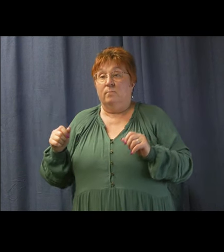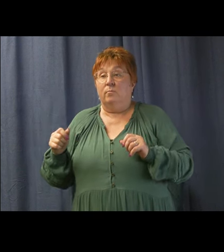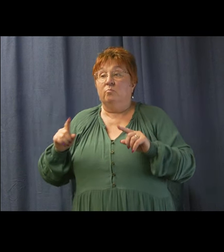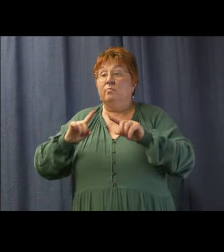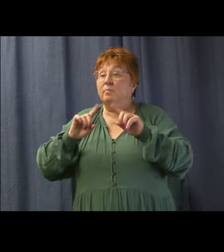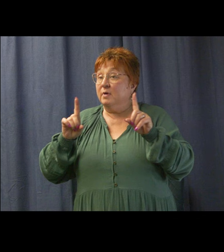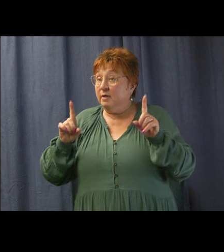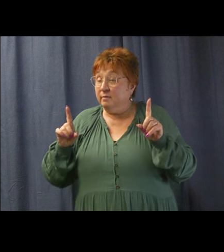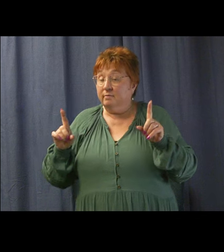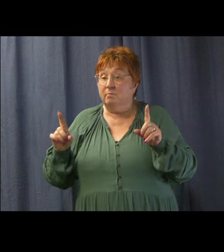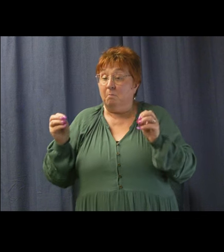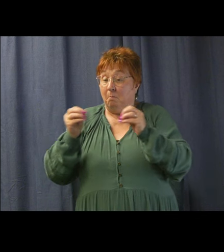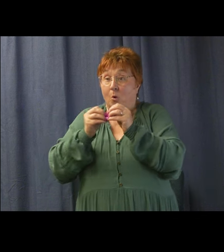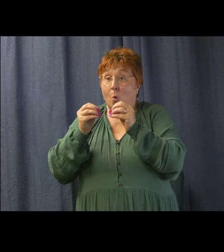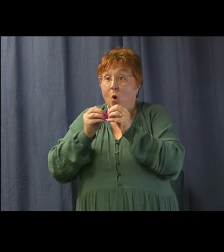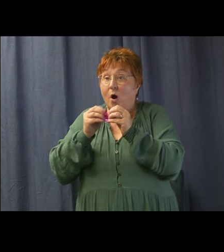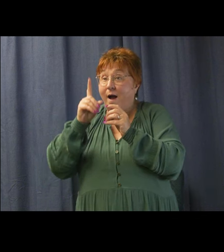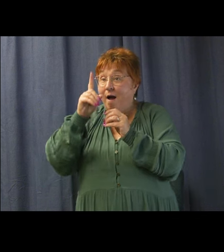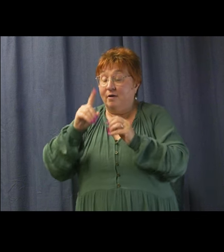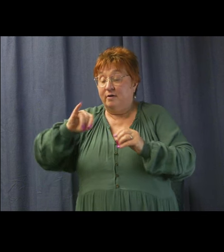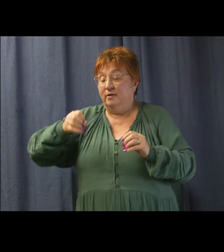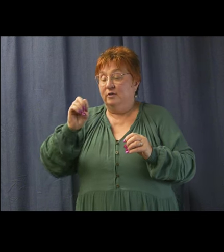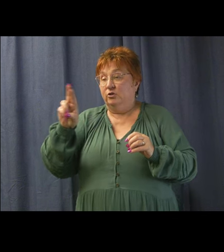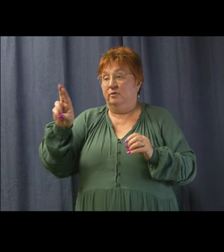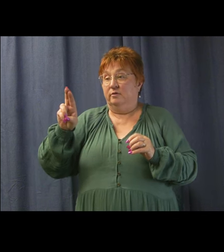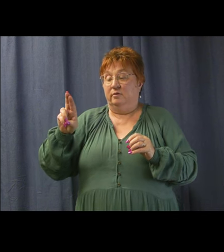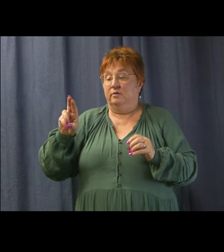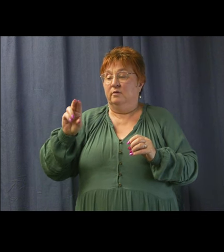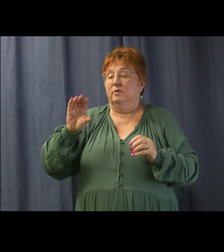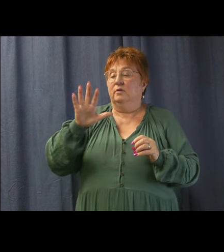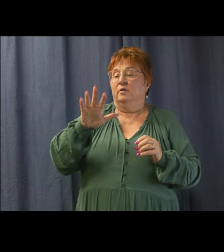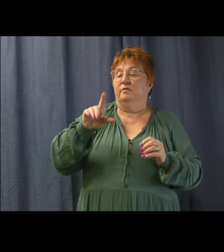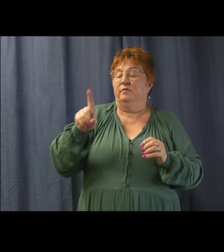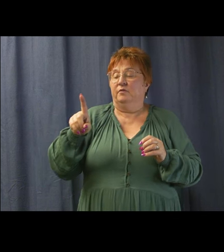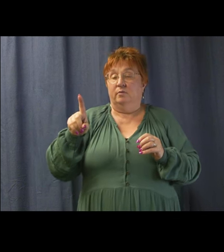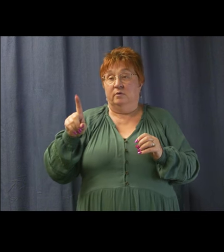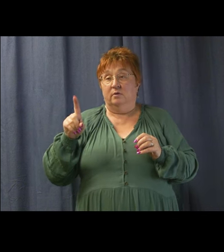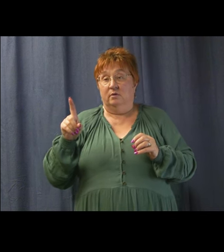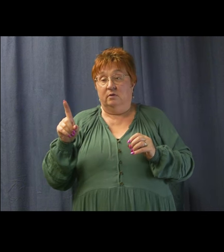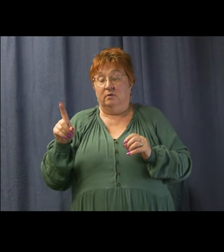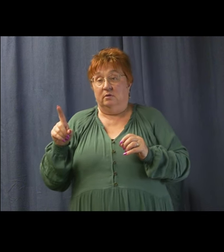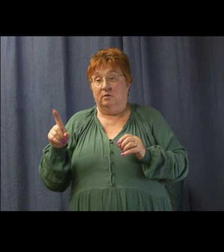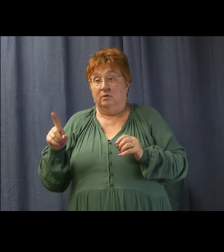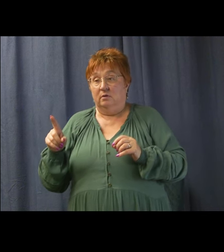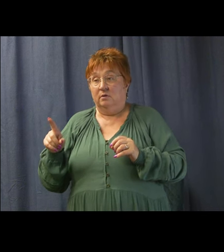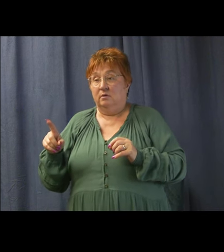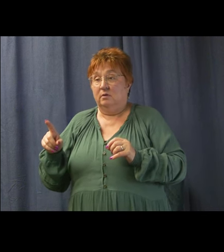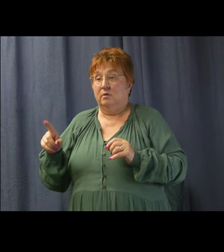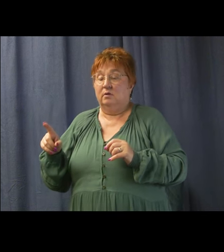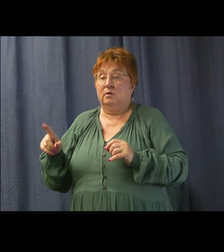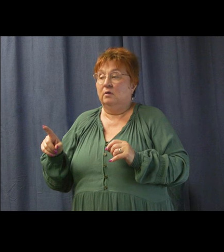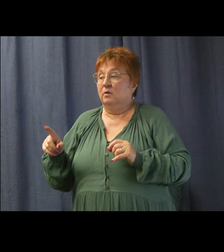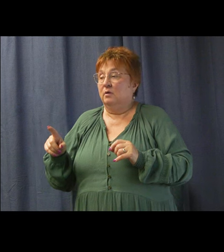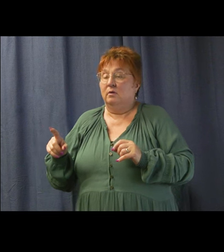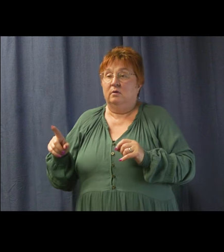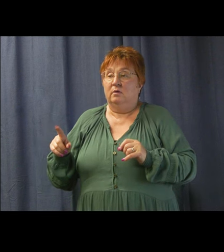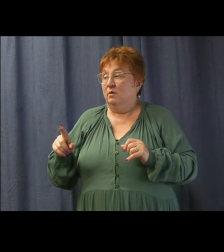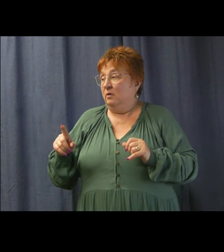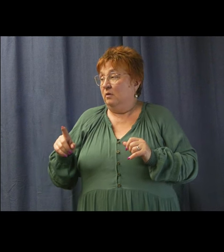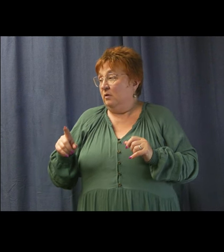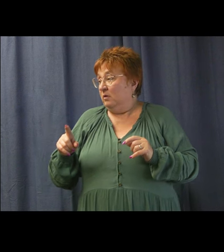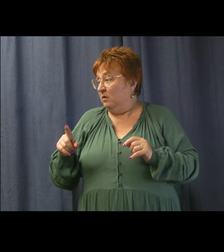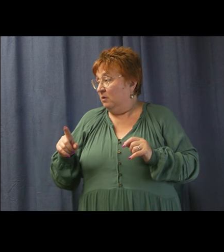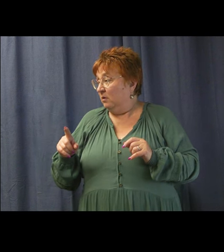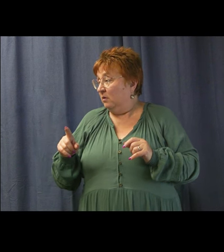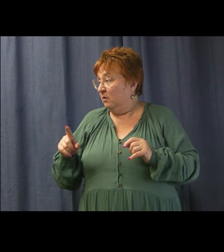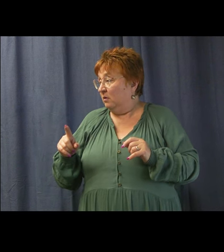But look at this. Jeremiah 51:19-21. Not like these is he who is the portion of Jacob,